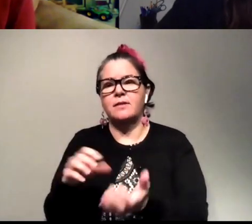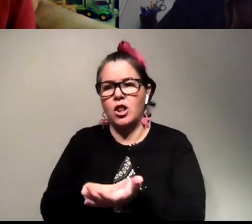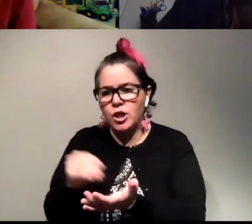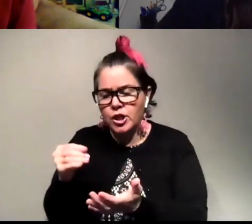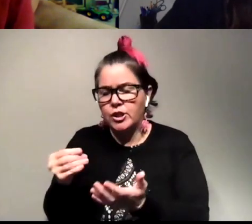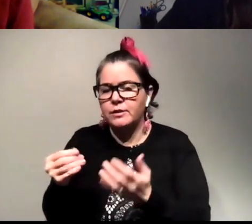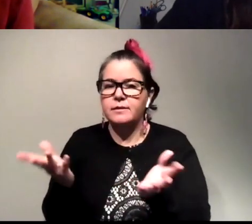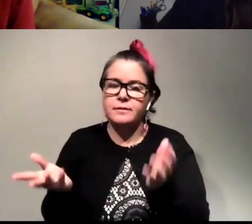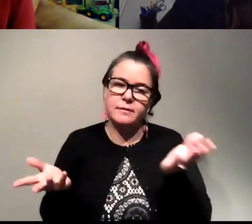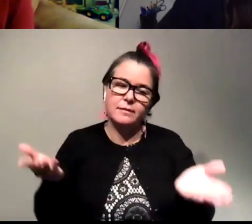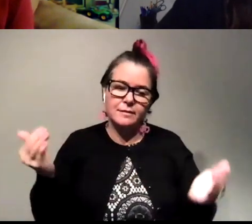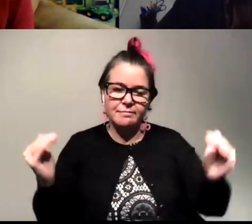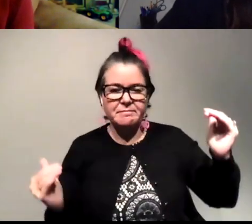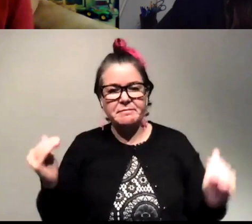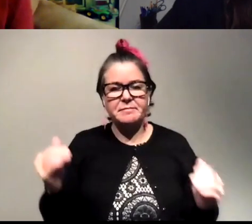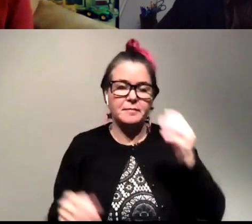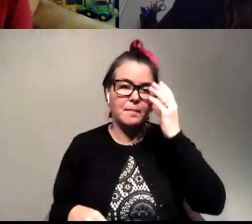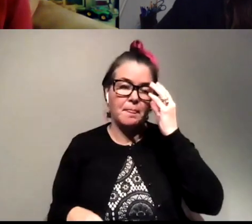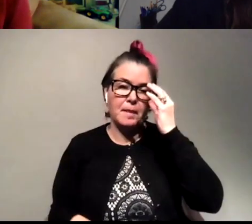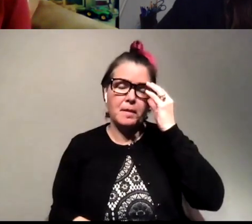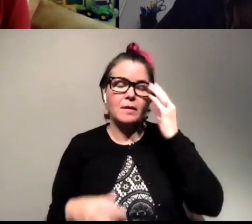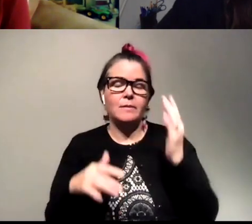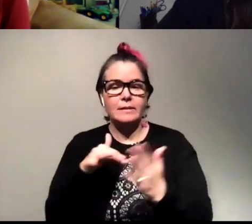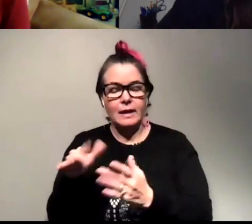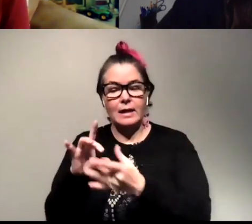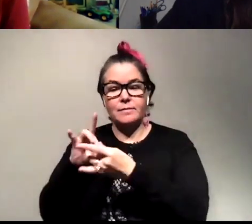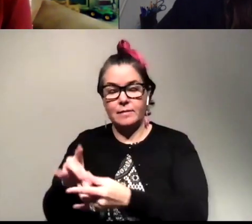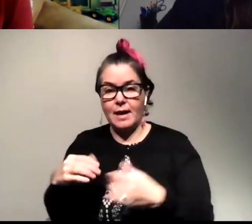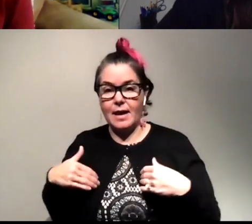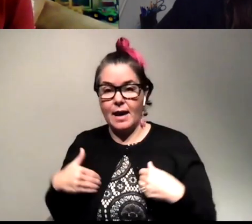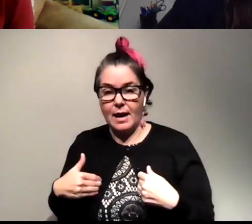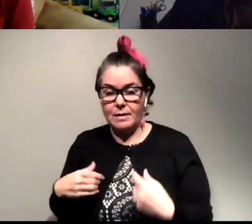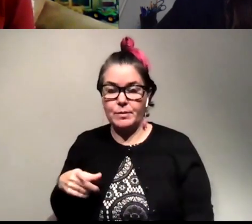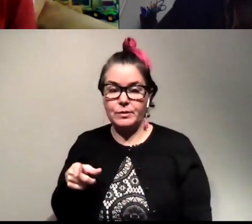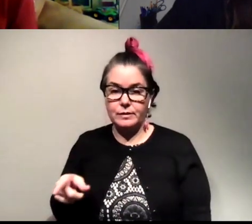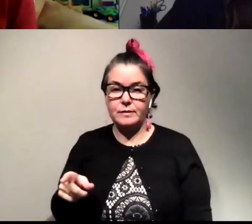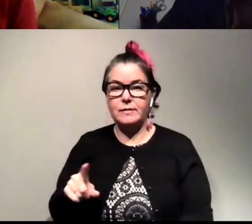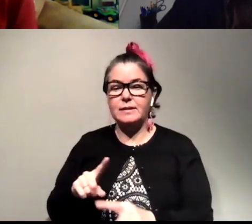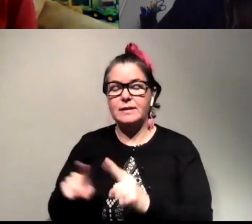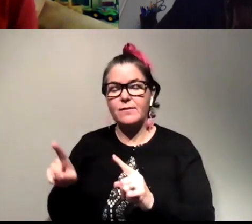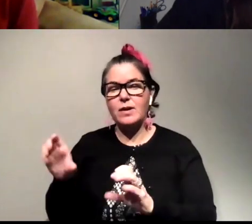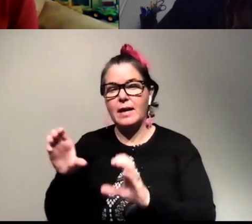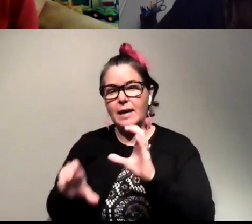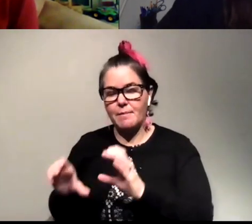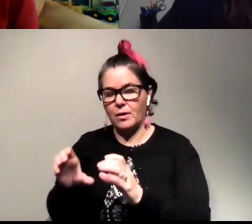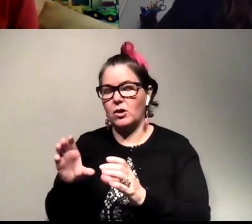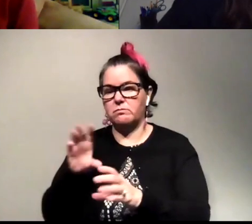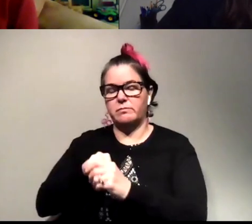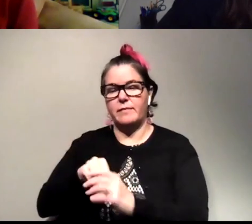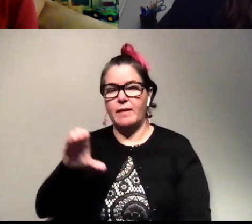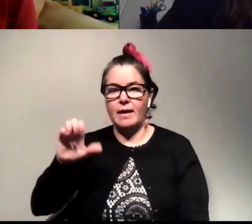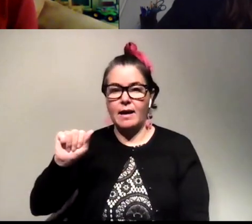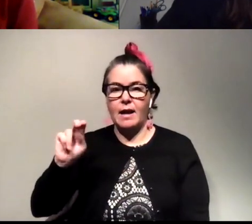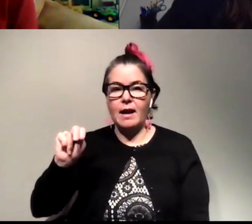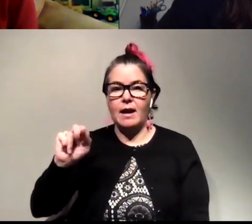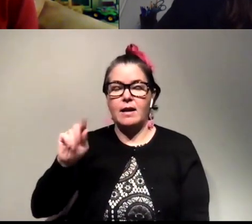things. So when we study it in animals, there are a lot of different chemicals in cannabis. There are